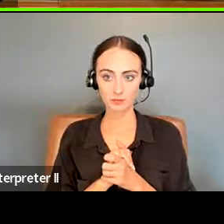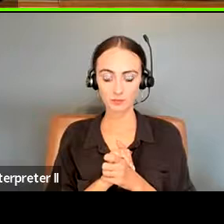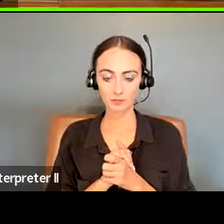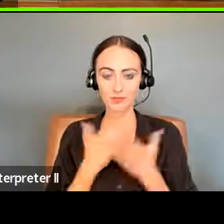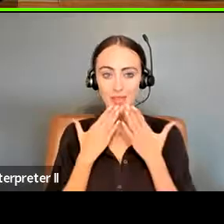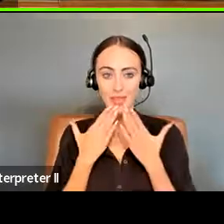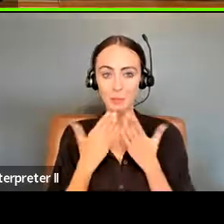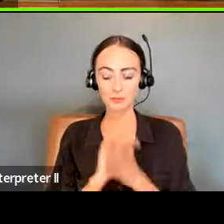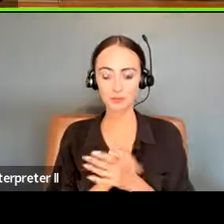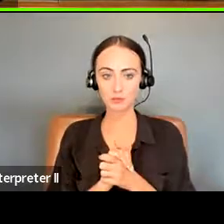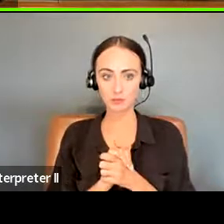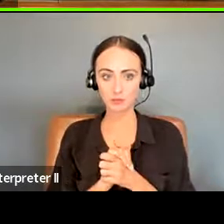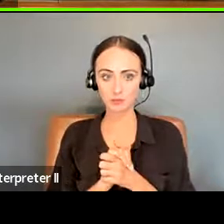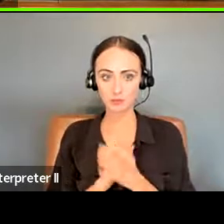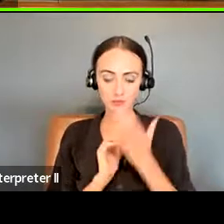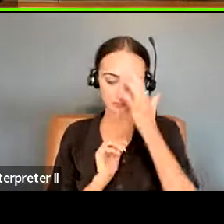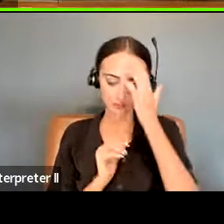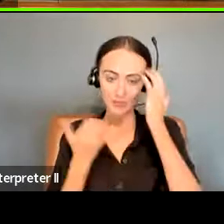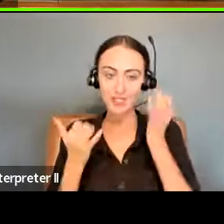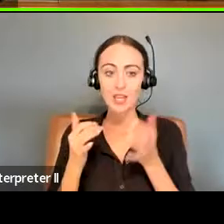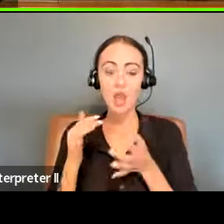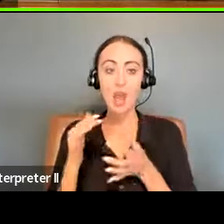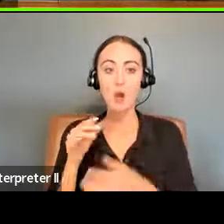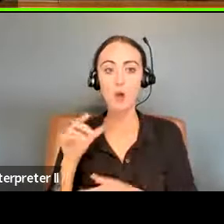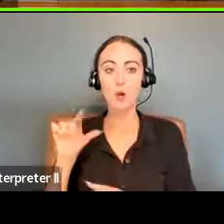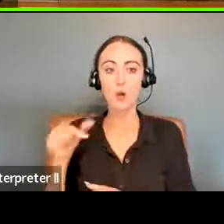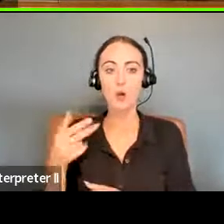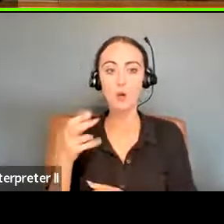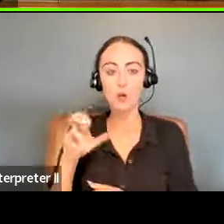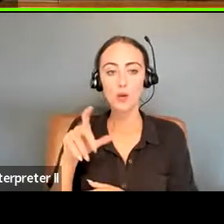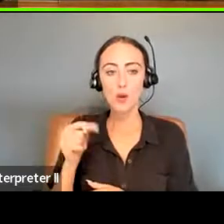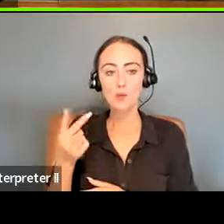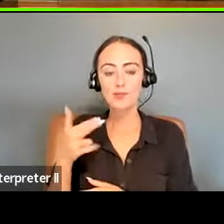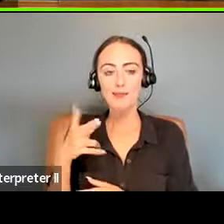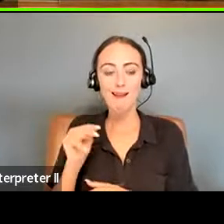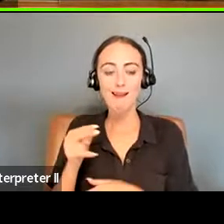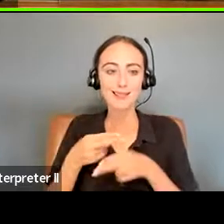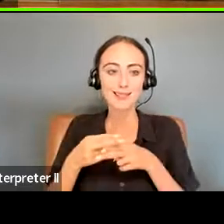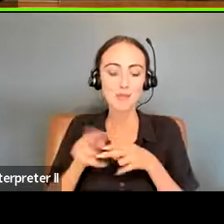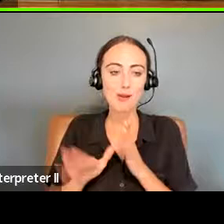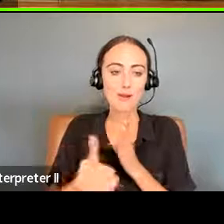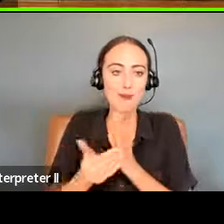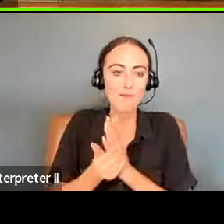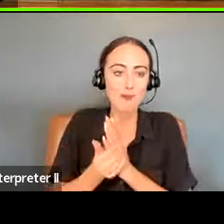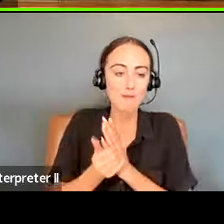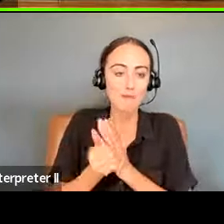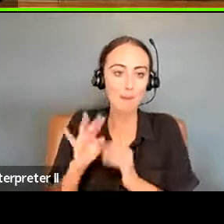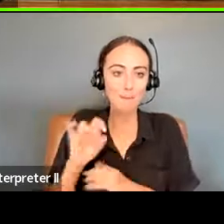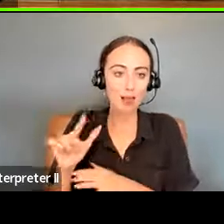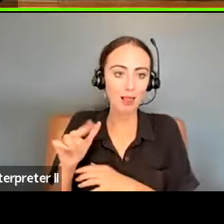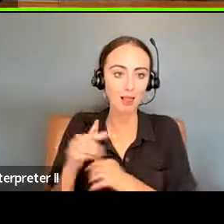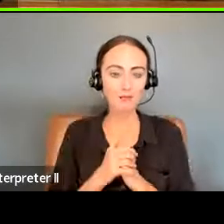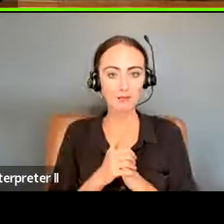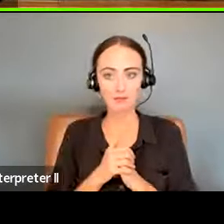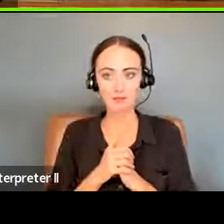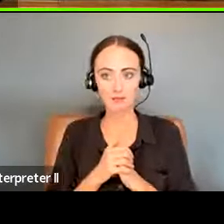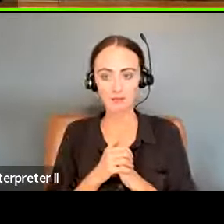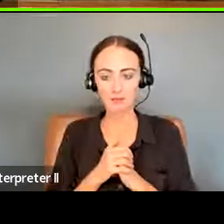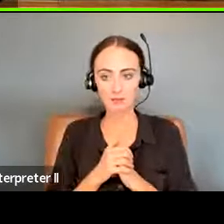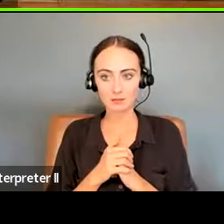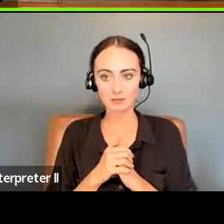Thank you, Madam Secretary. The Ghost Gun Clarification Temporary Amendment Act of 2022, Bill 24-962.